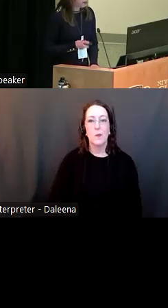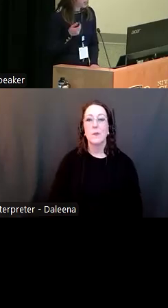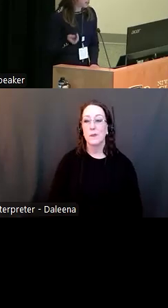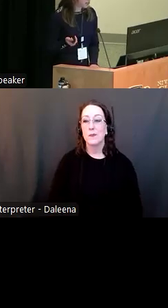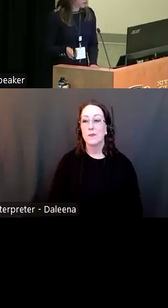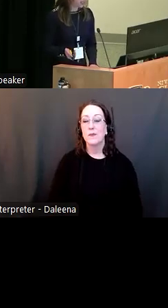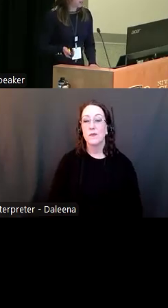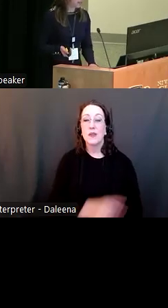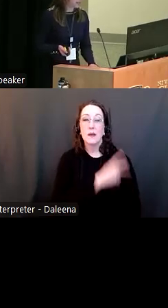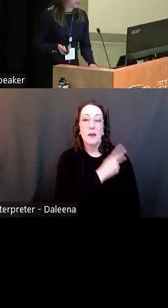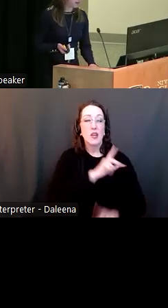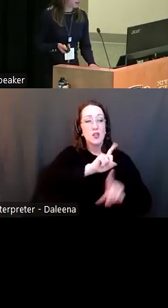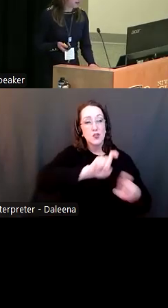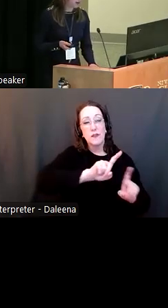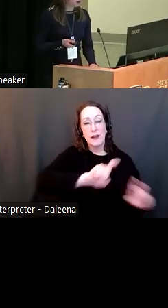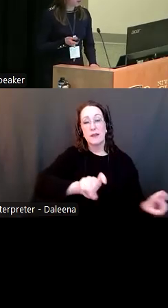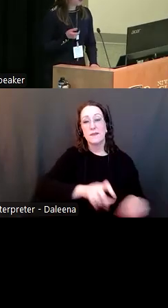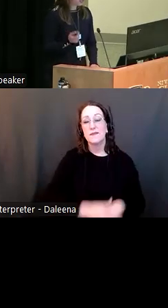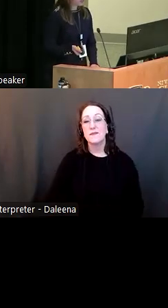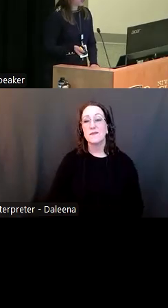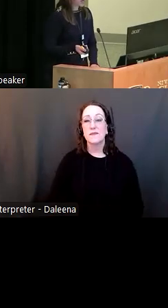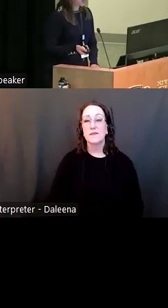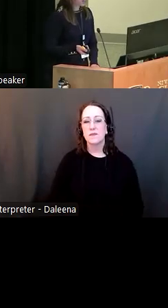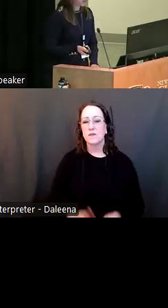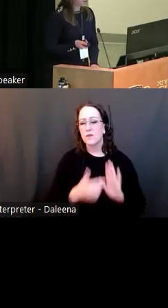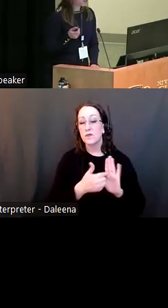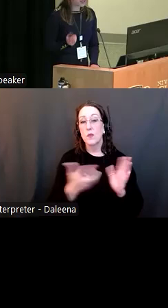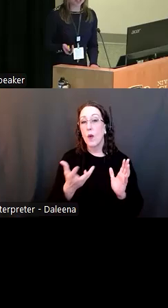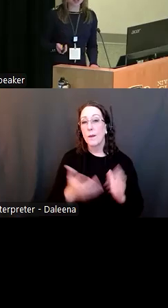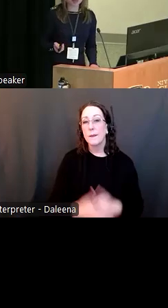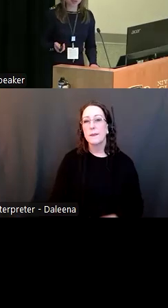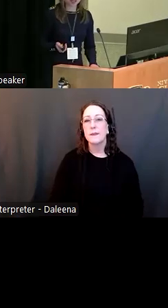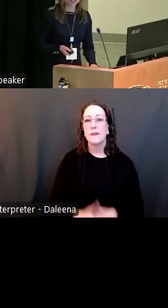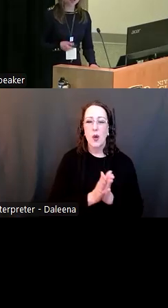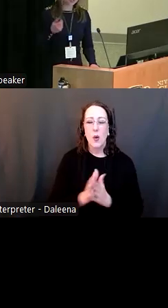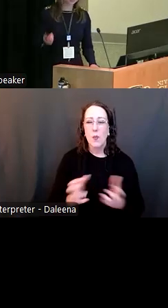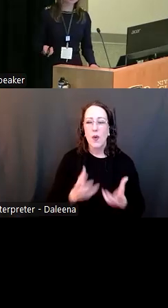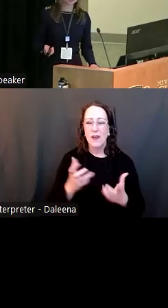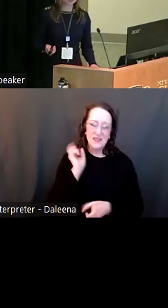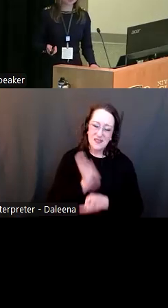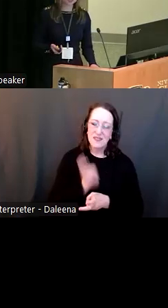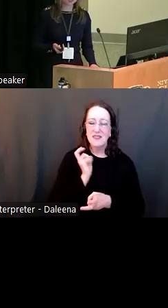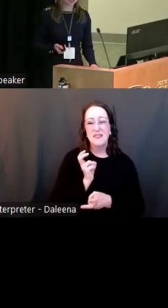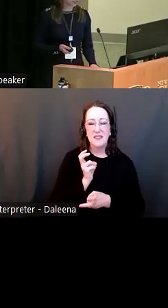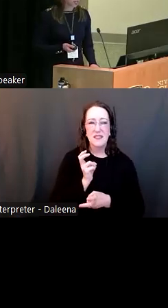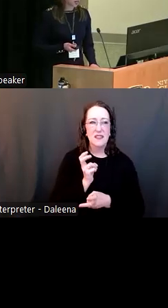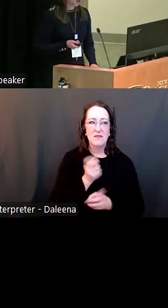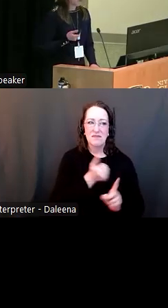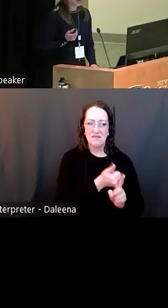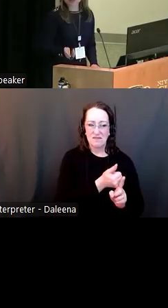The patient surveys revealed that motivation difficulties subjectively were